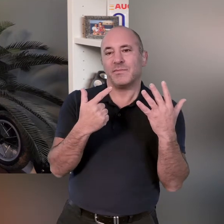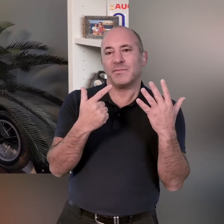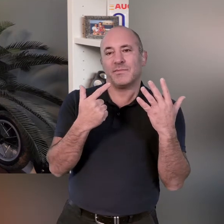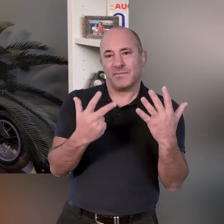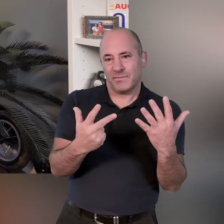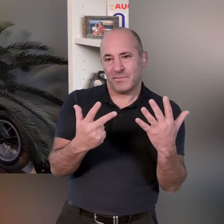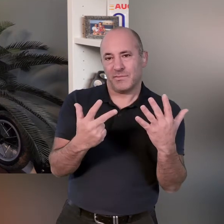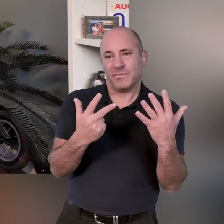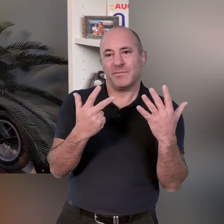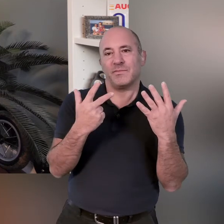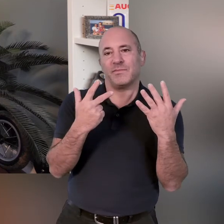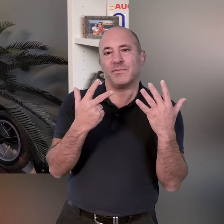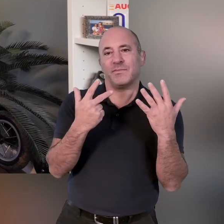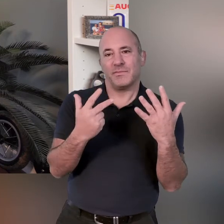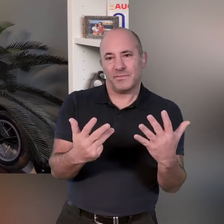7, 8,